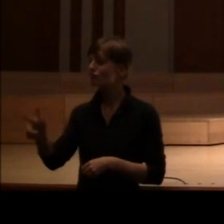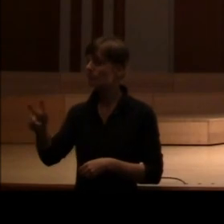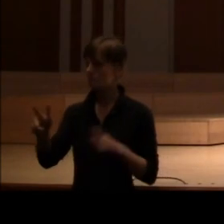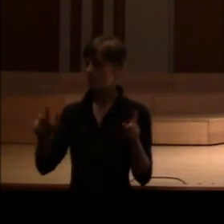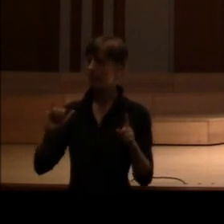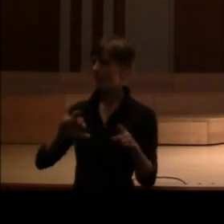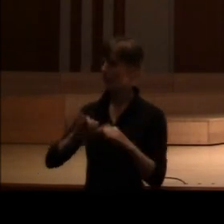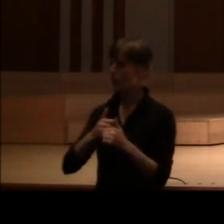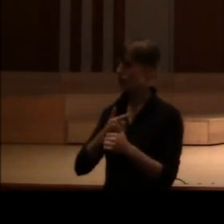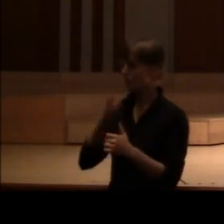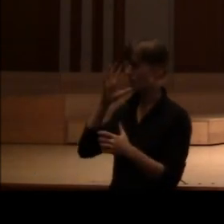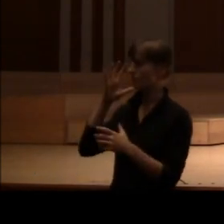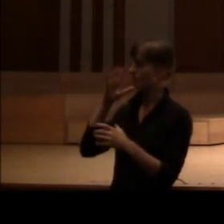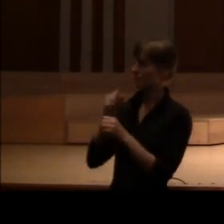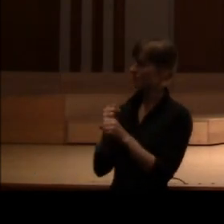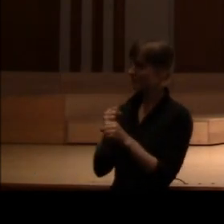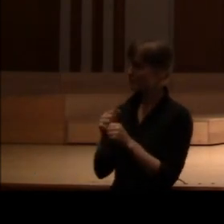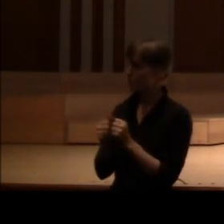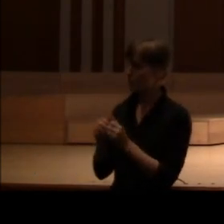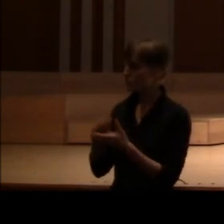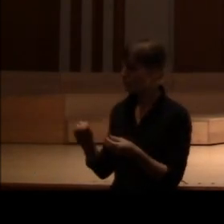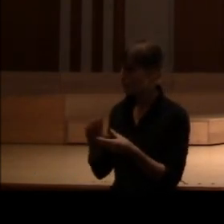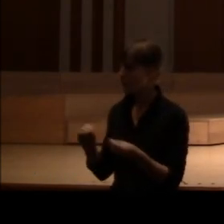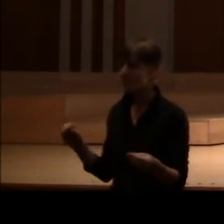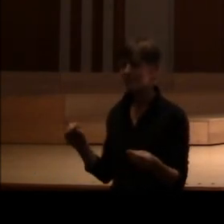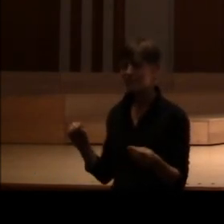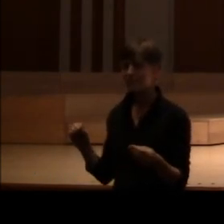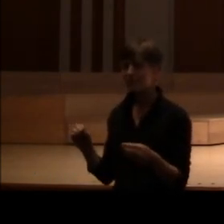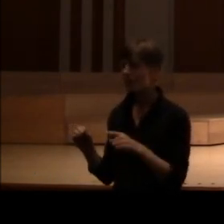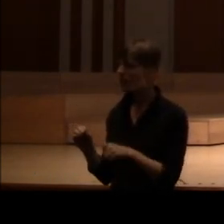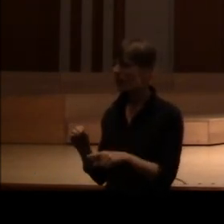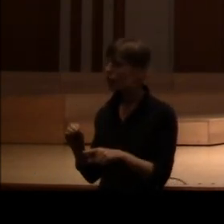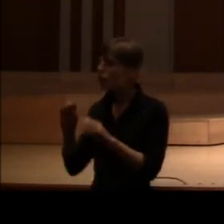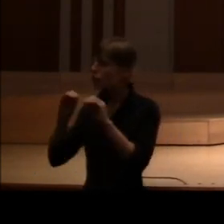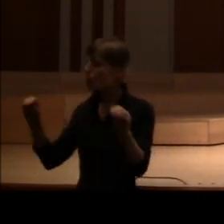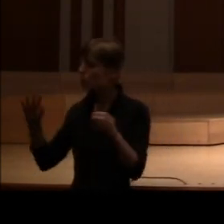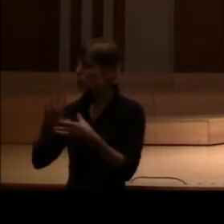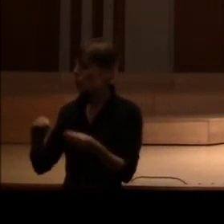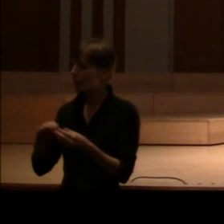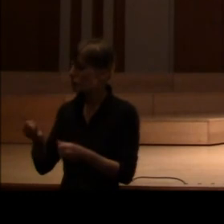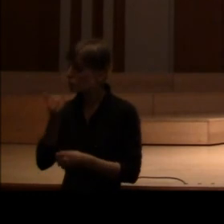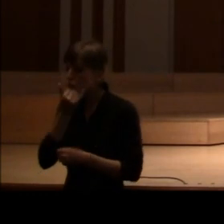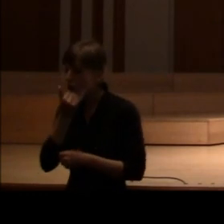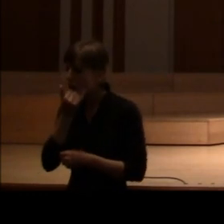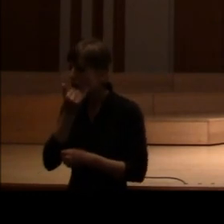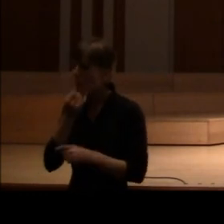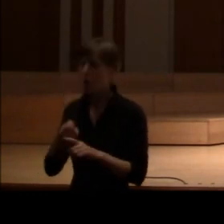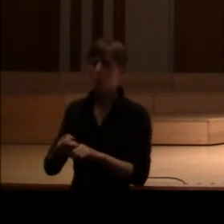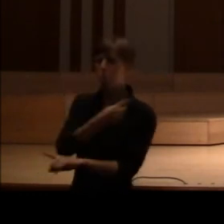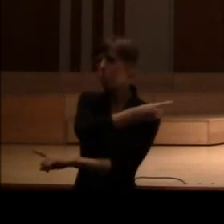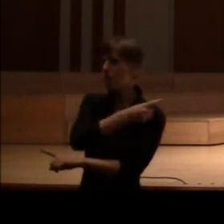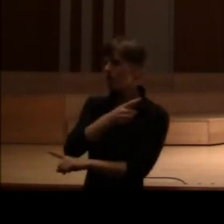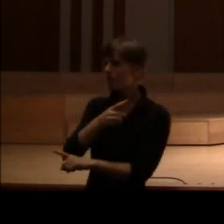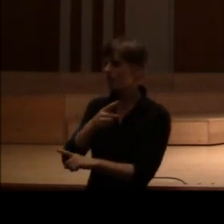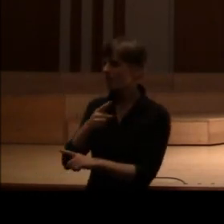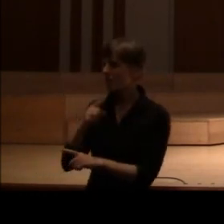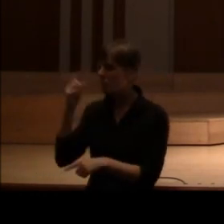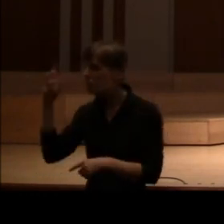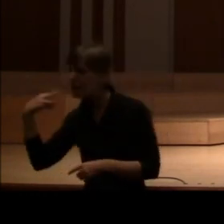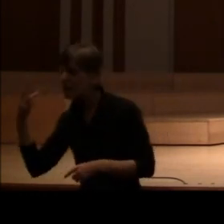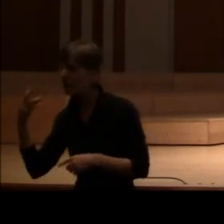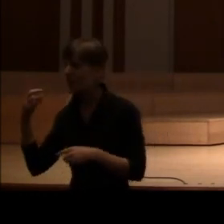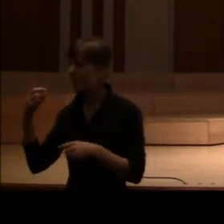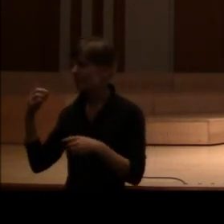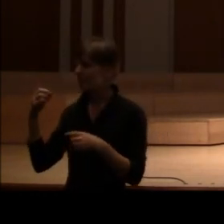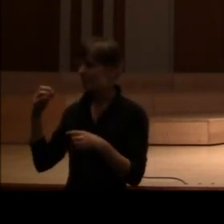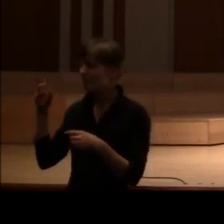stories. And this no story is too bizarre or too strange or not correct. And also agree with you about, you know, overcorrecting